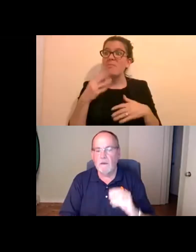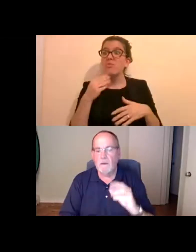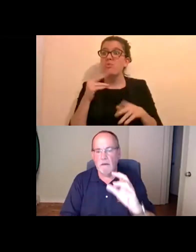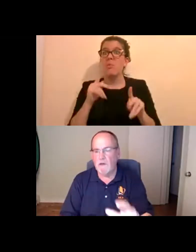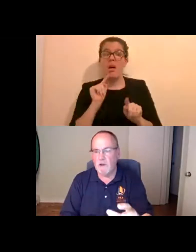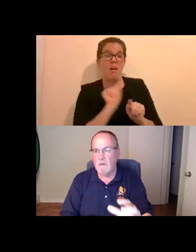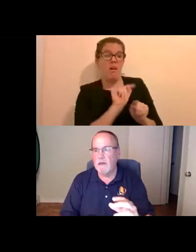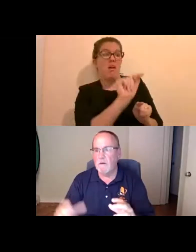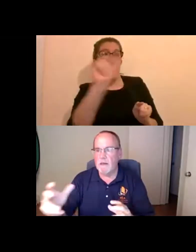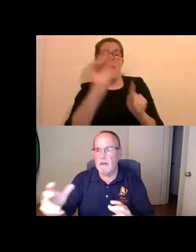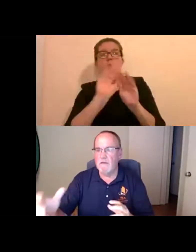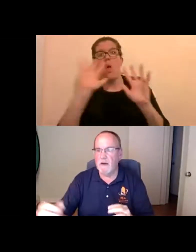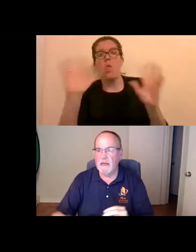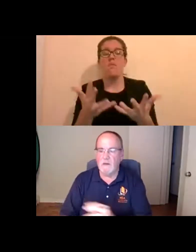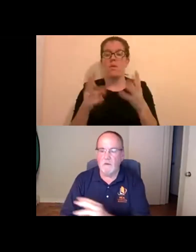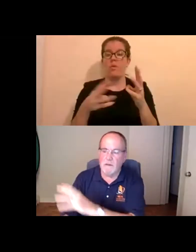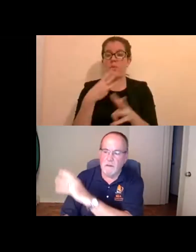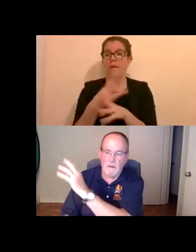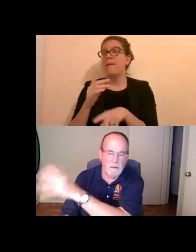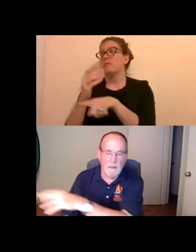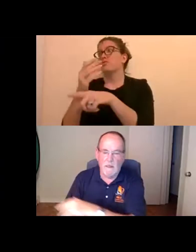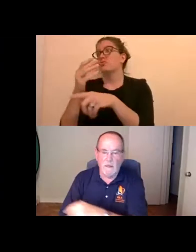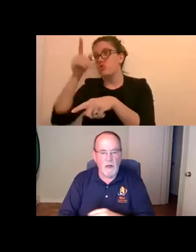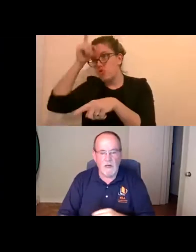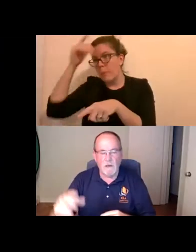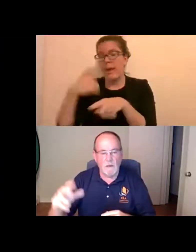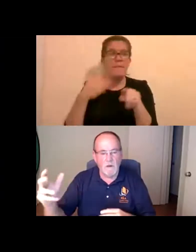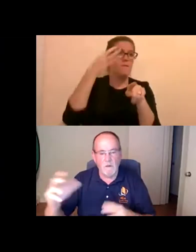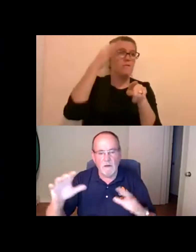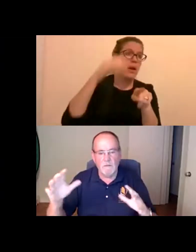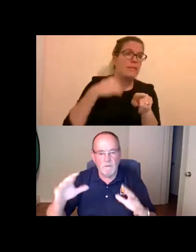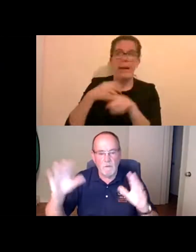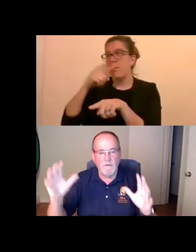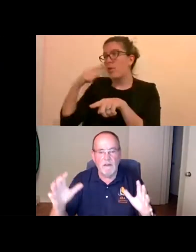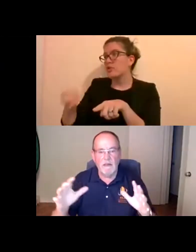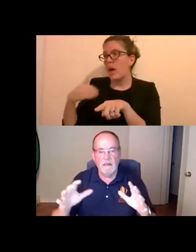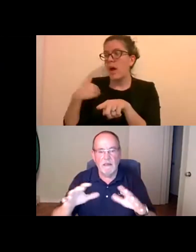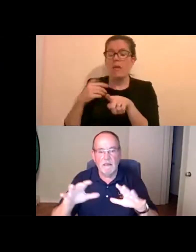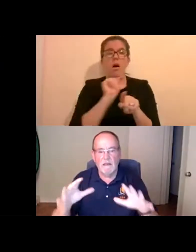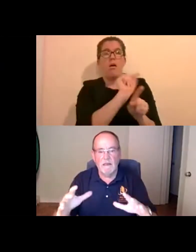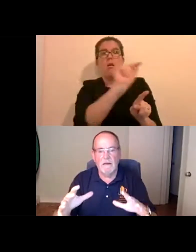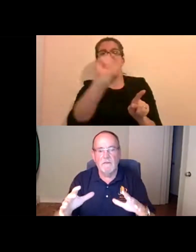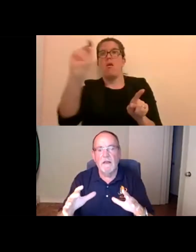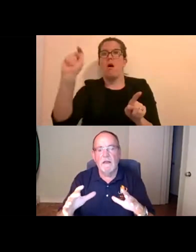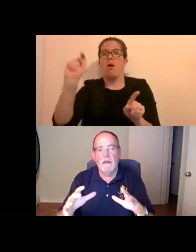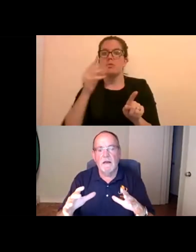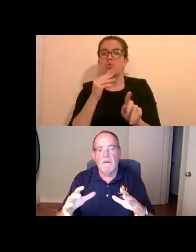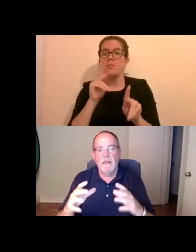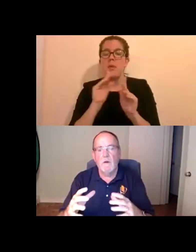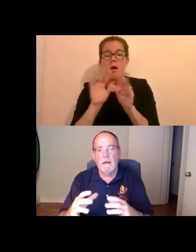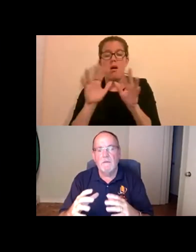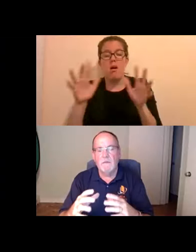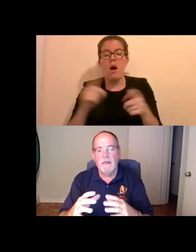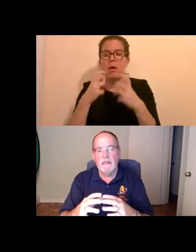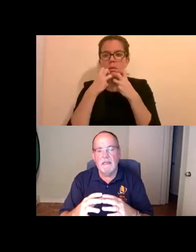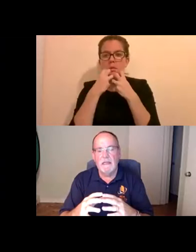identity, whether they were in Germany or whether they're in France or whether they're in Russia or wherever they live, that they